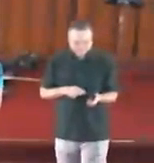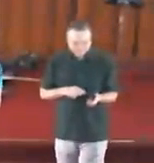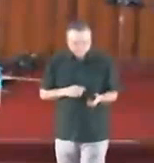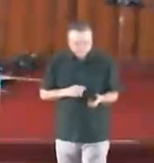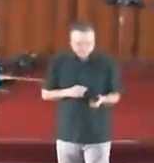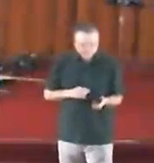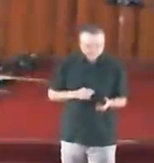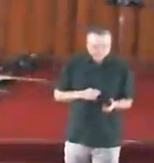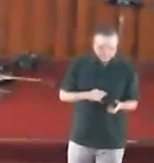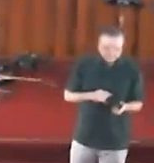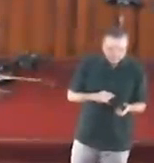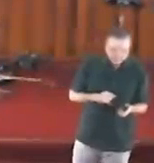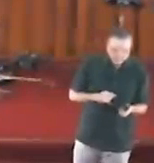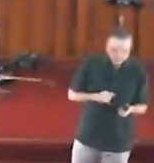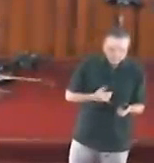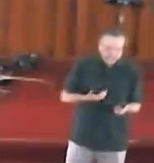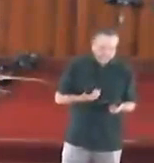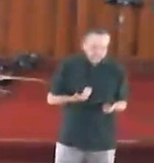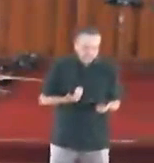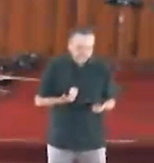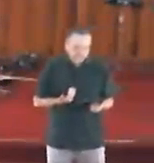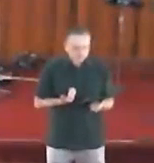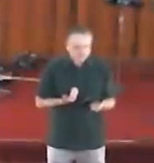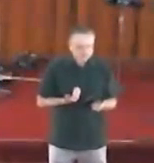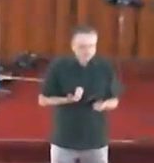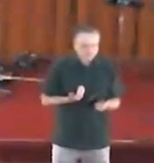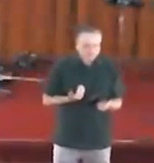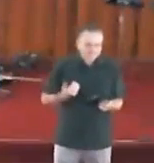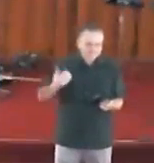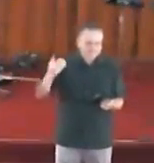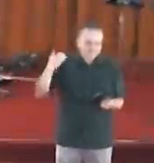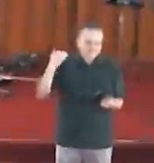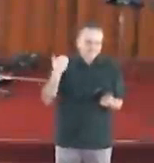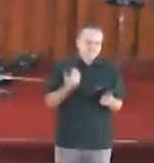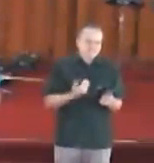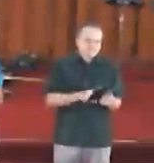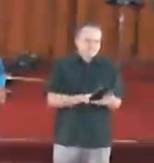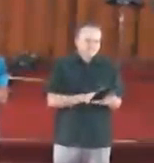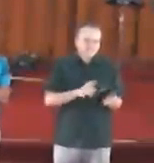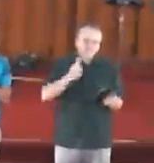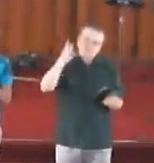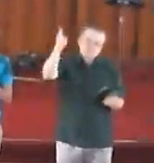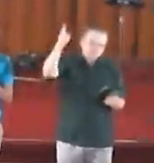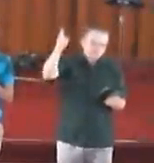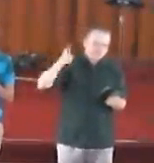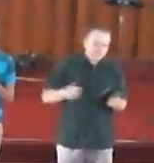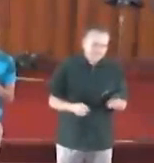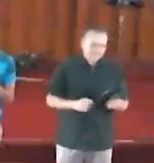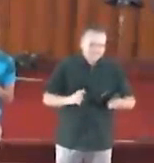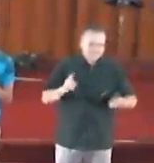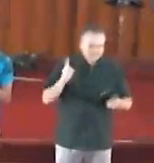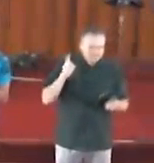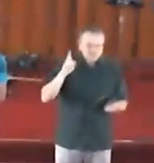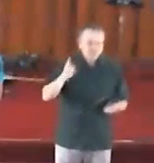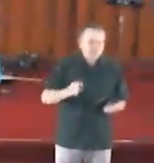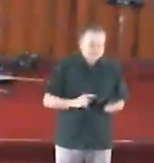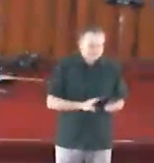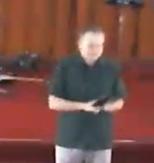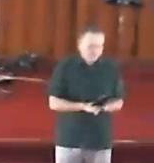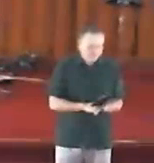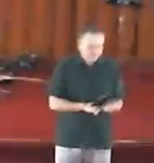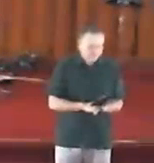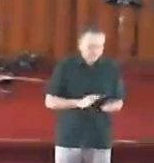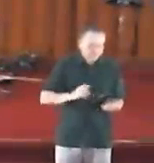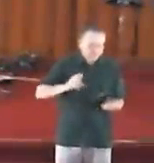the topic of the good Holy Spirit. El Salmo 143:10 dice, "Enséñame a hacer tu voluntad, porque tú eres